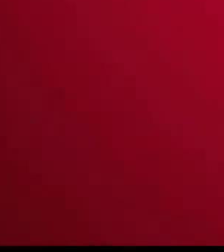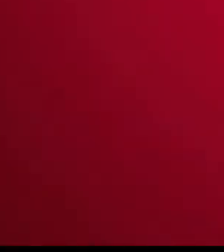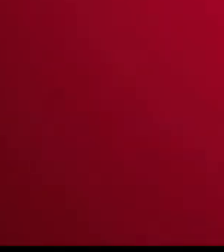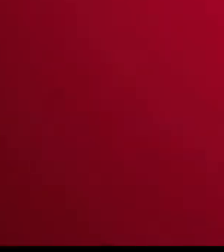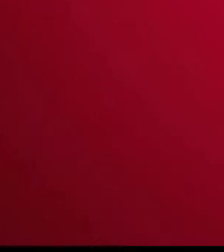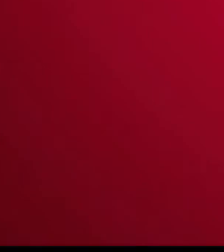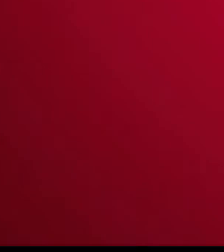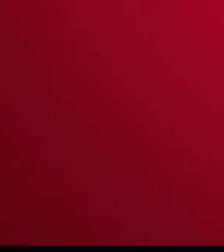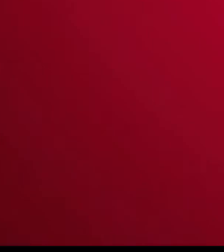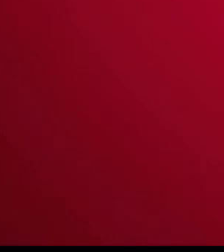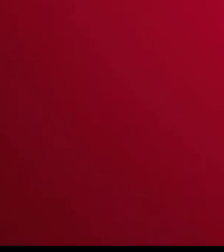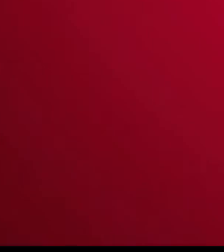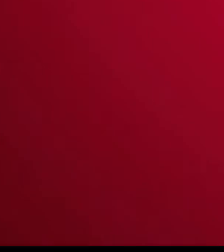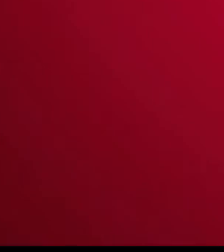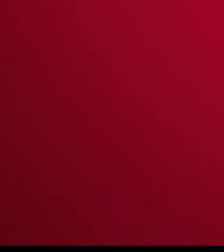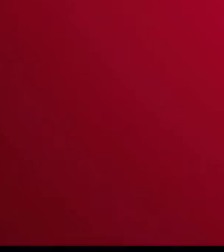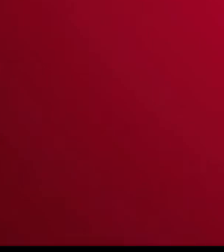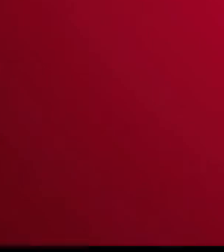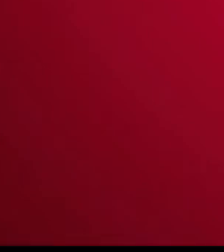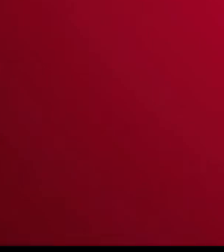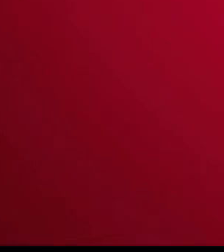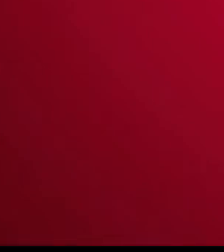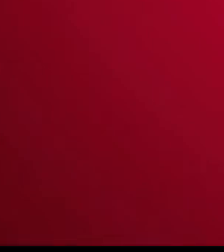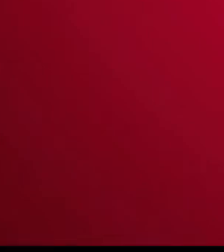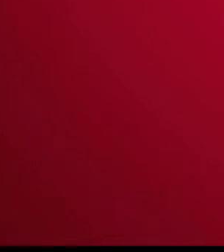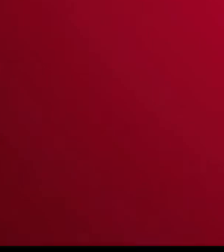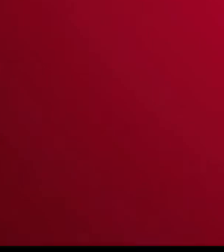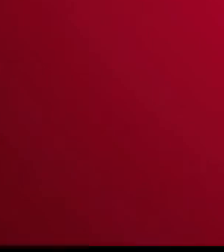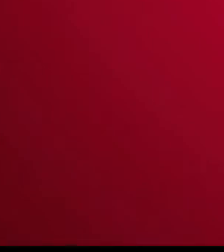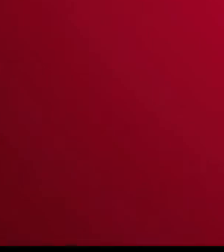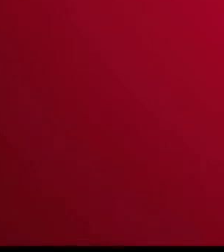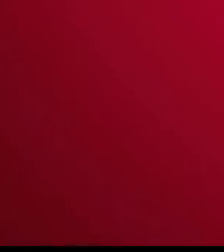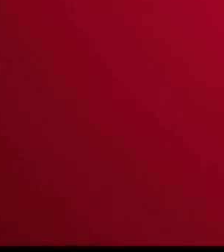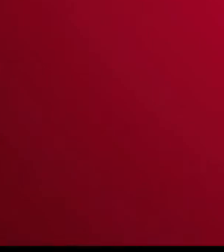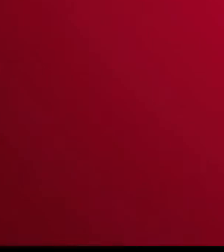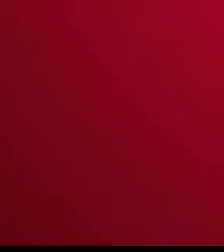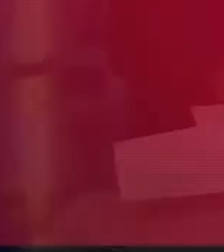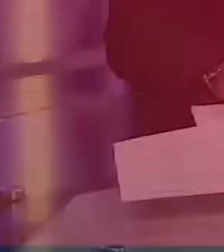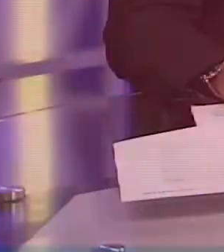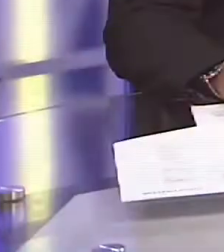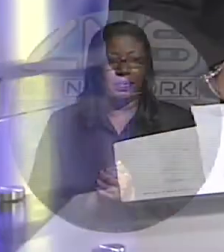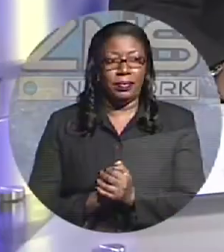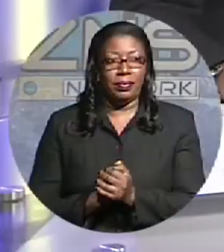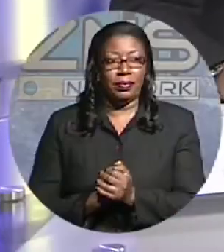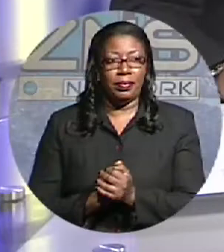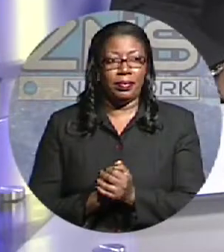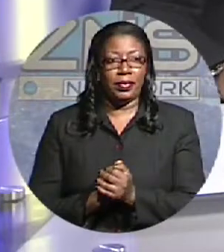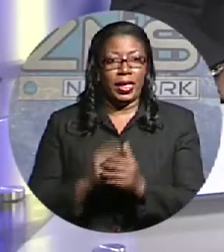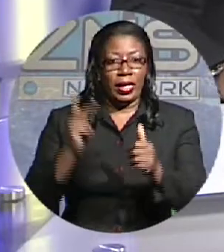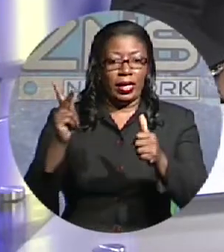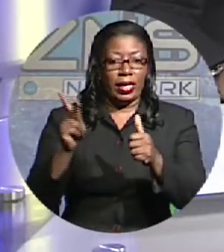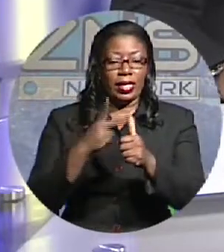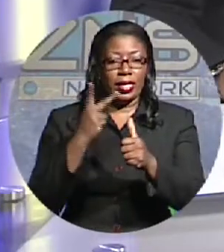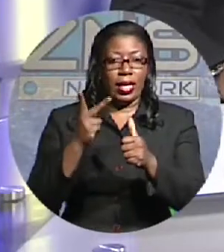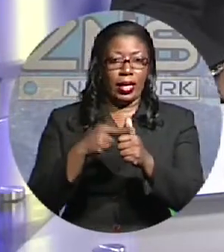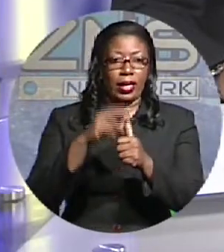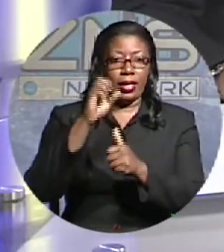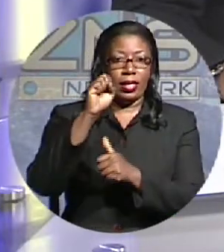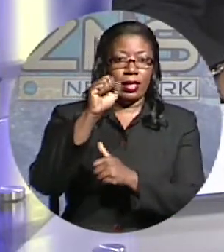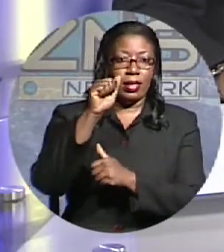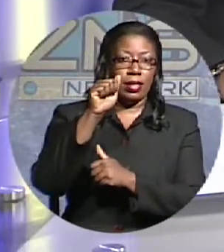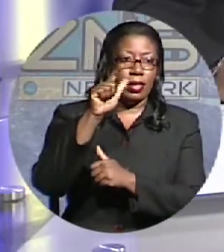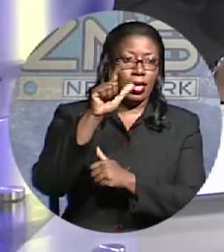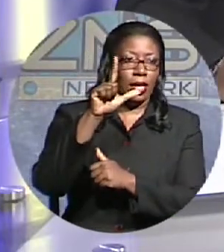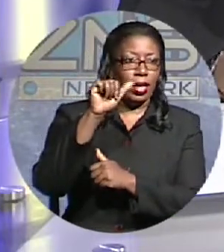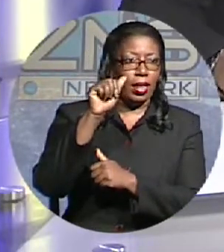This portion of the news brought to you by McDonald's. McDonald's, I'm loving it. The second CELAC summit came to an